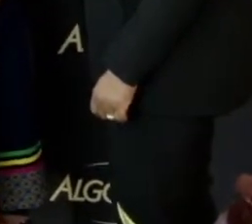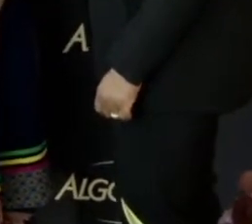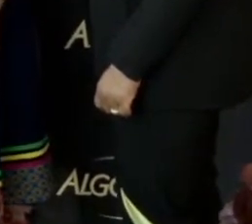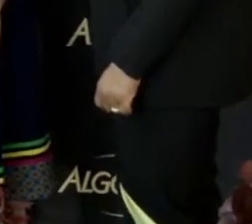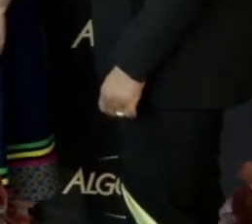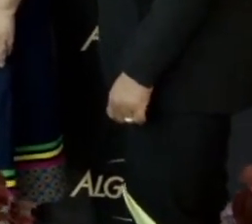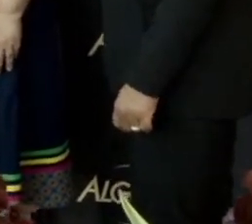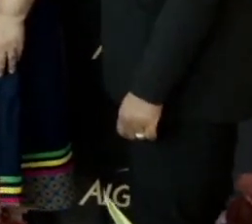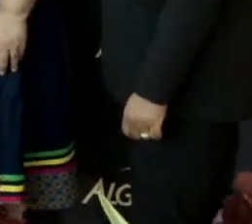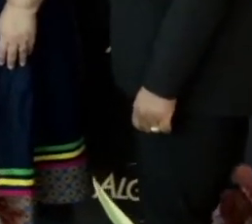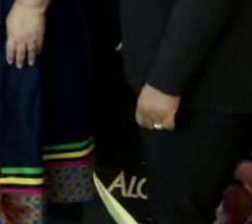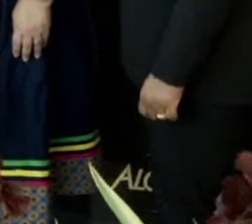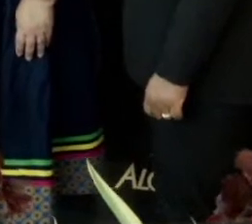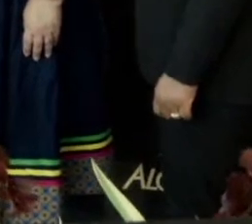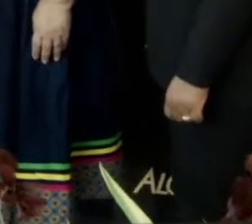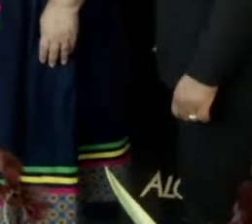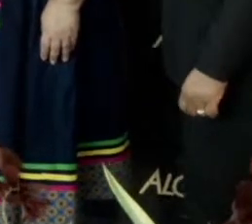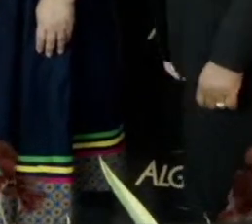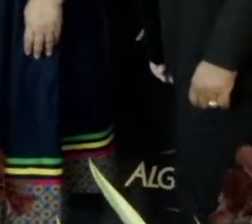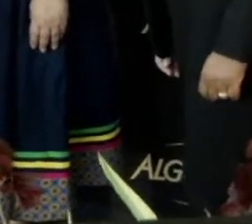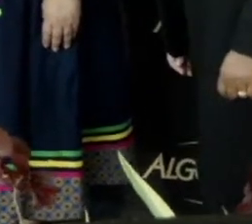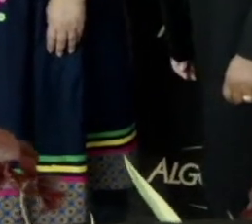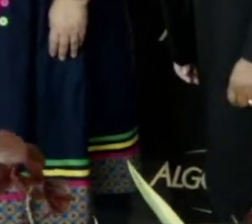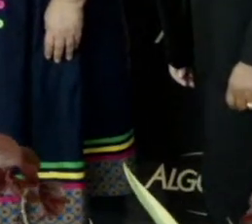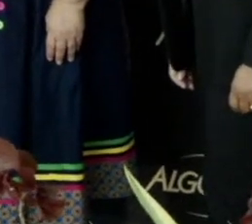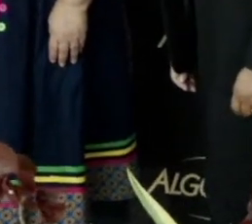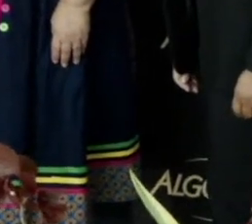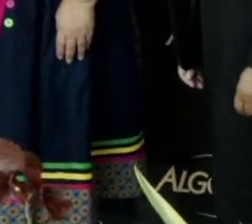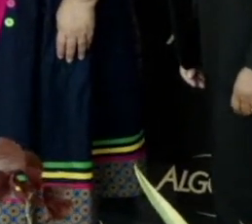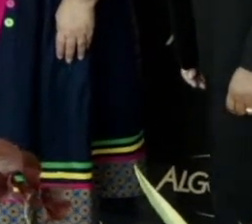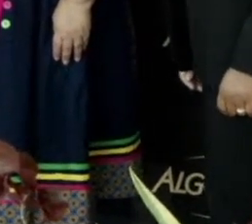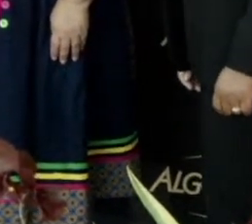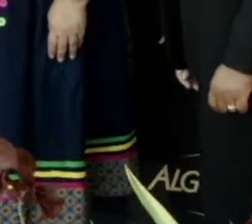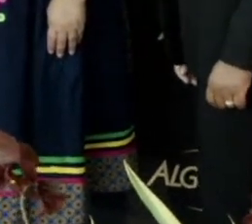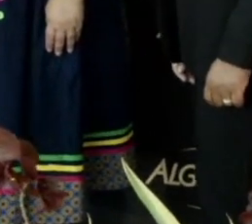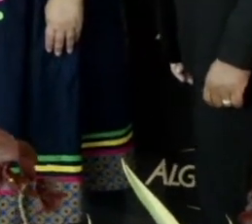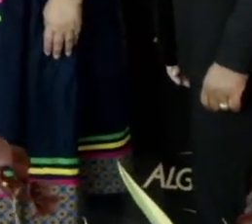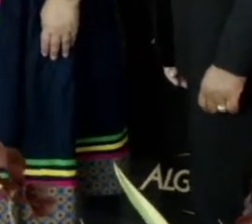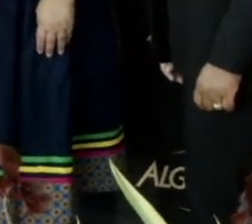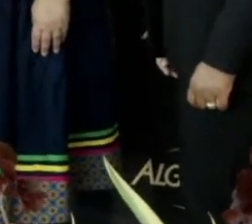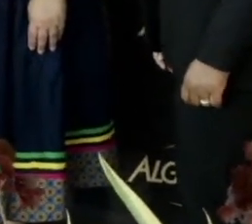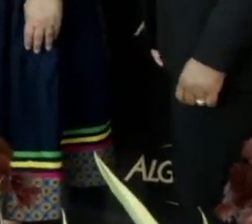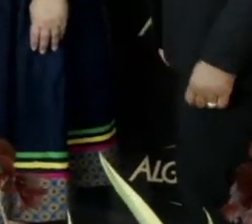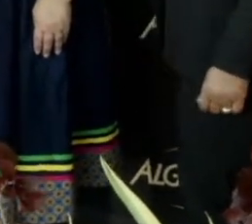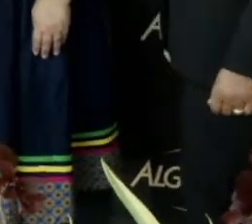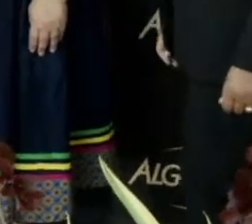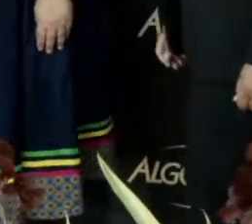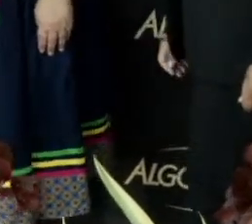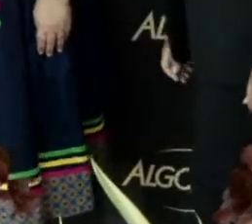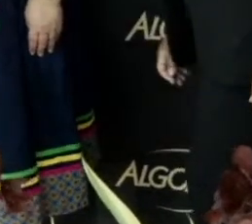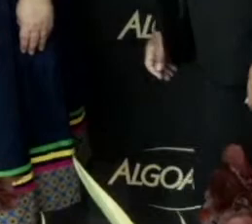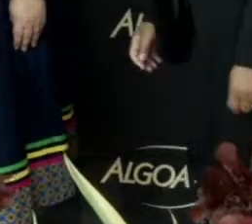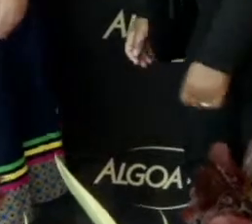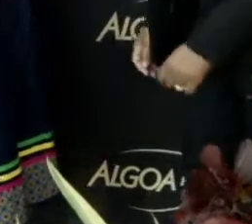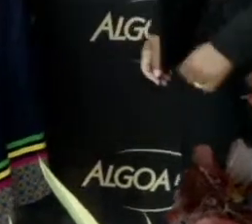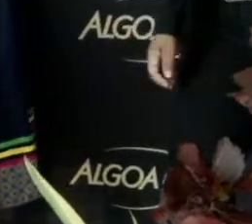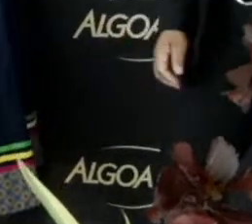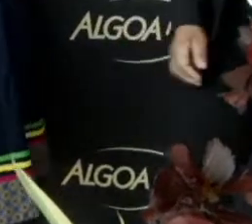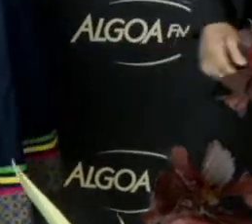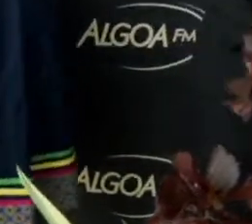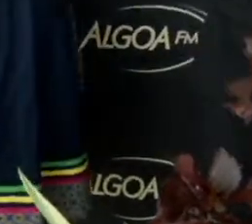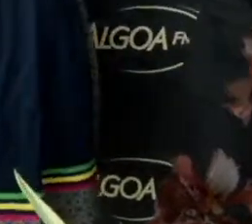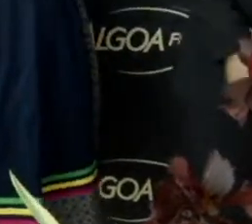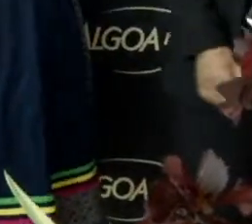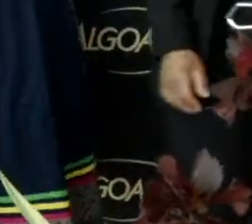It's so quiet outside. Akukho bantu baphithizelayo. Ngabantu kuphela ekufanelekileyo